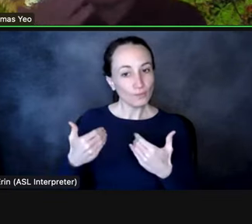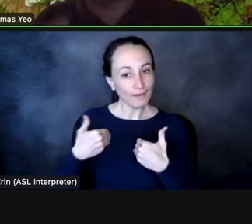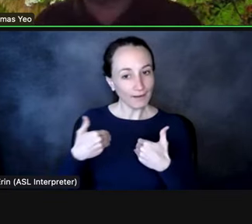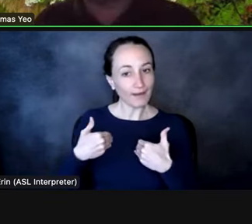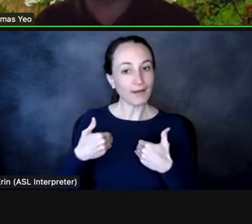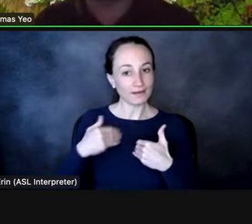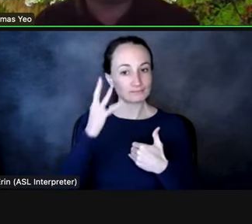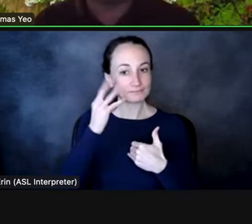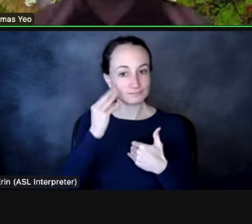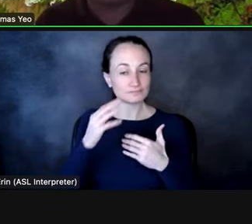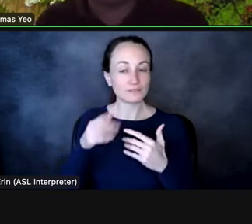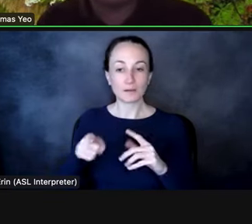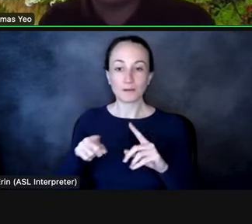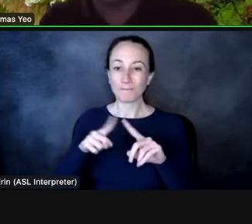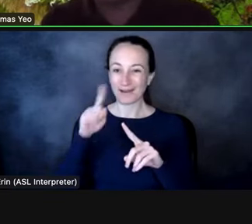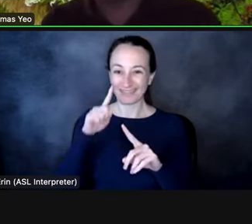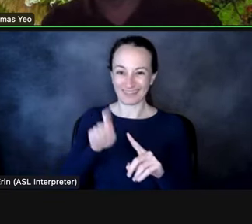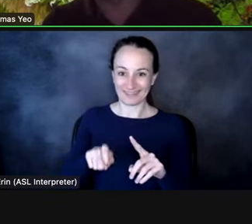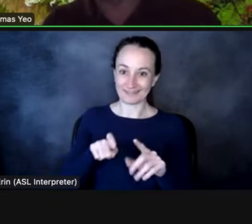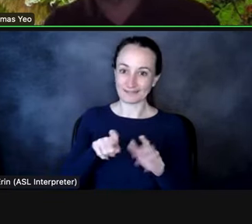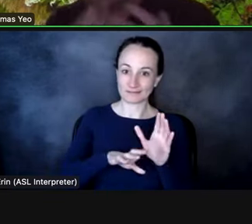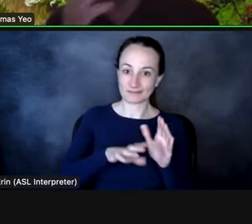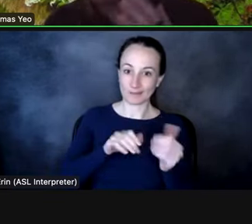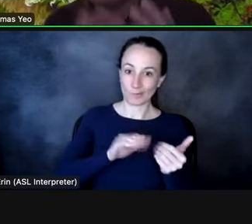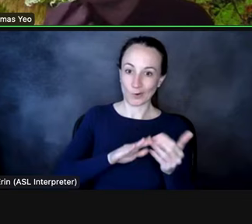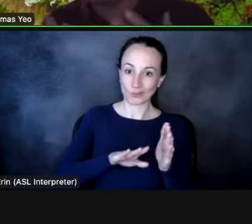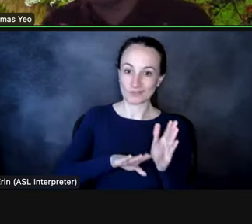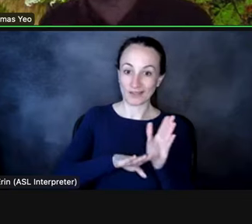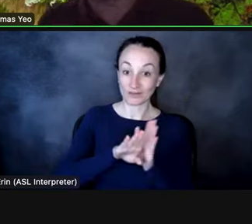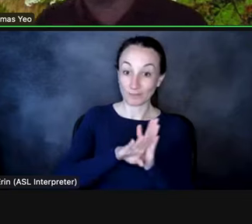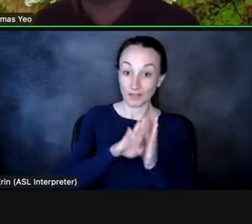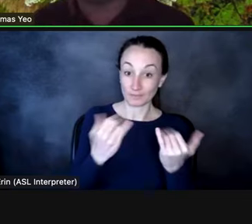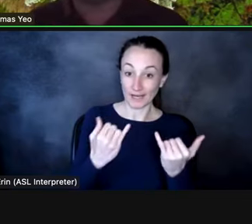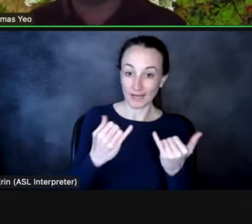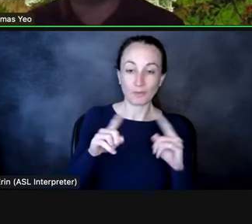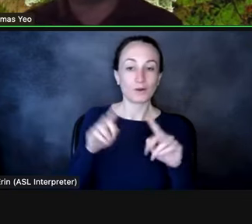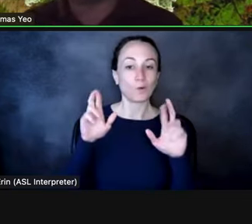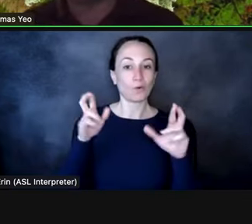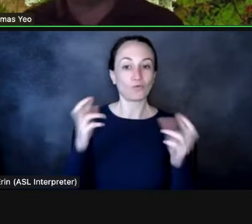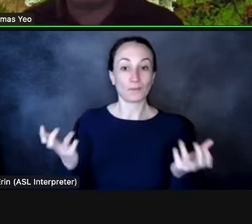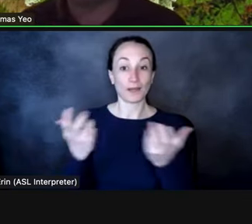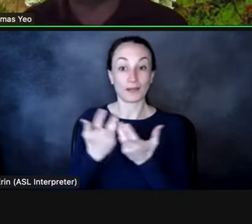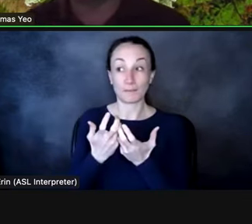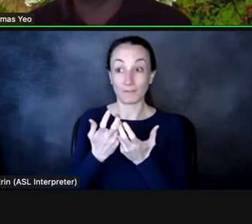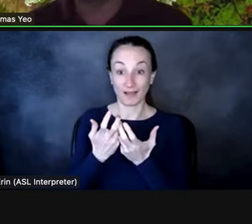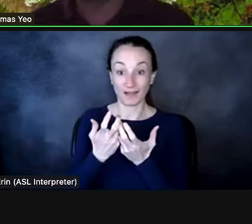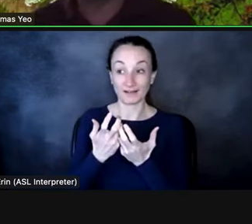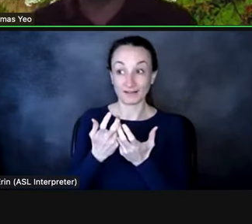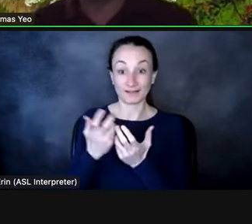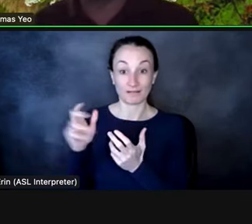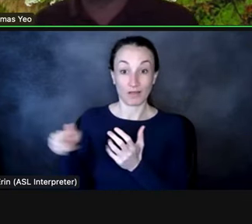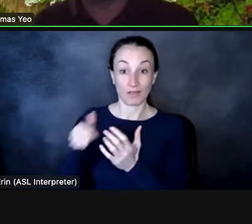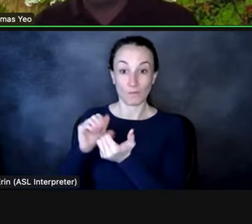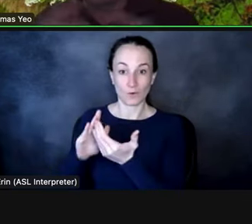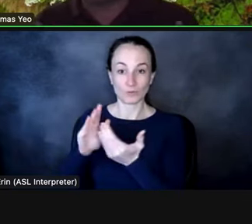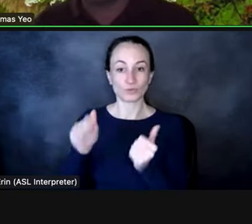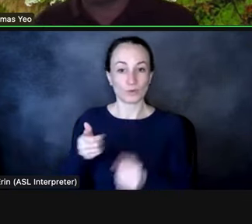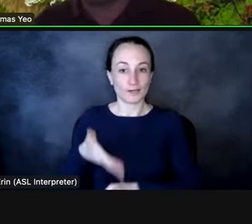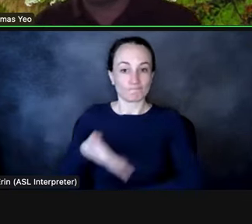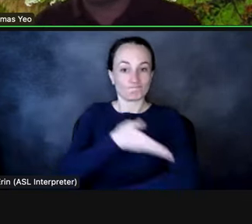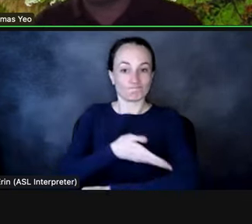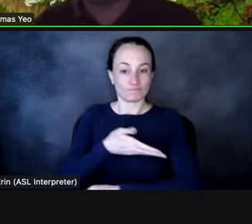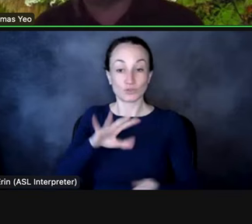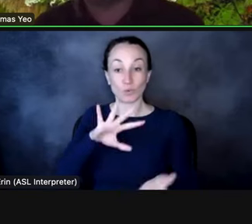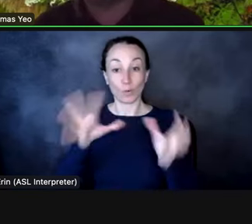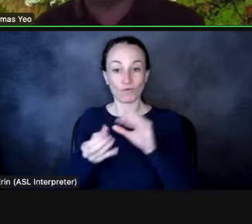these different approaches have been developed in parallel. But perhaps by combining them, we can get further improvement. And so overall, there's